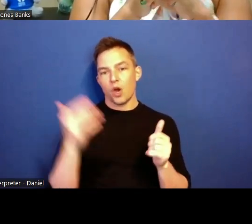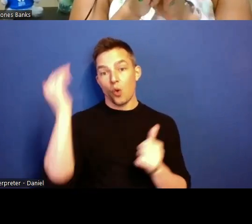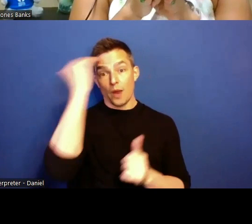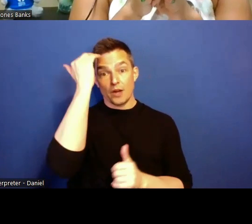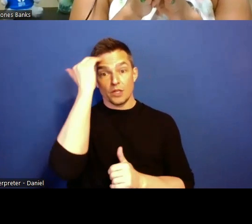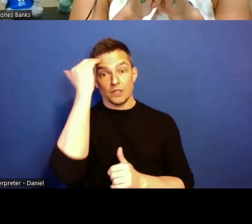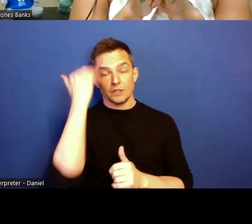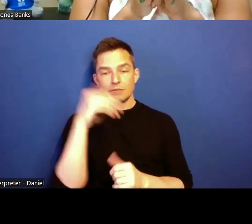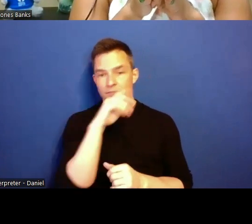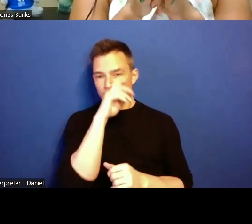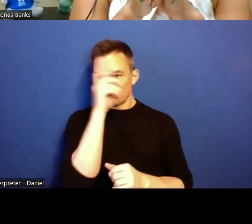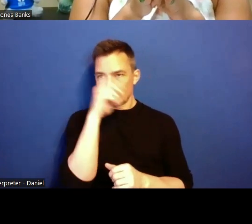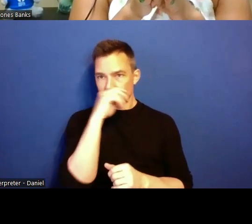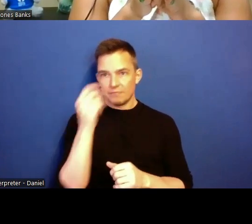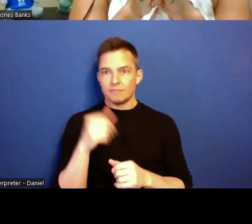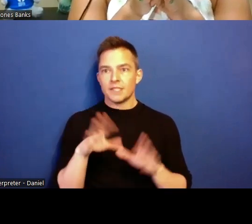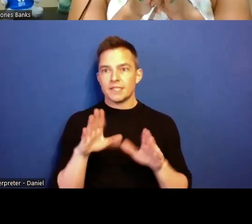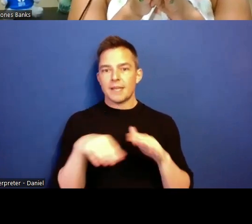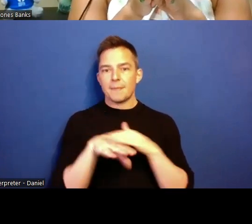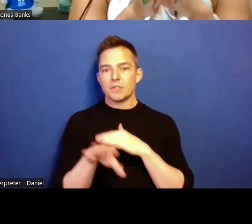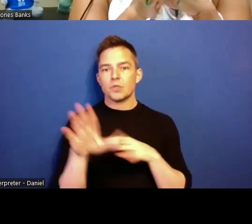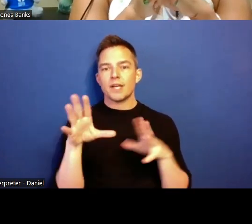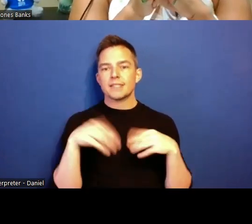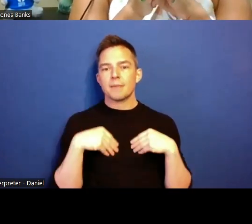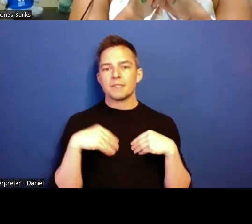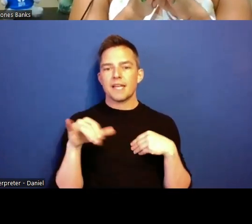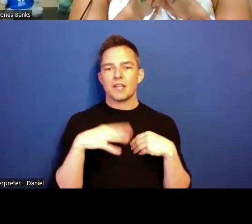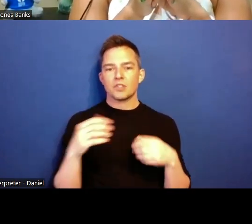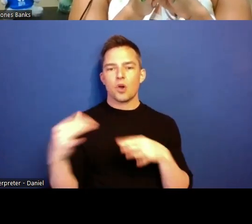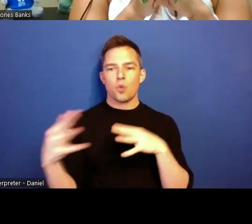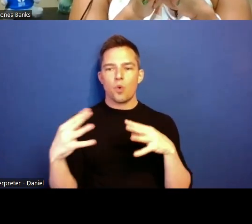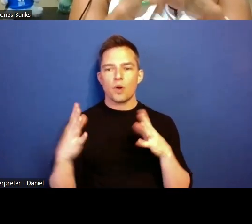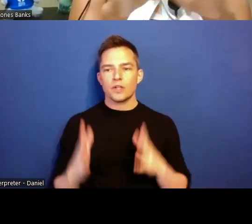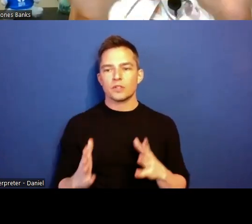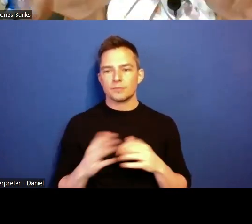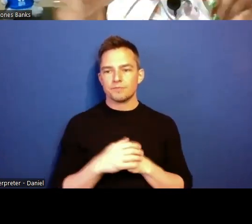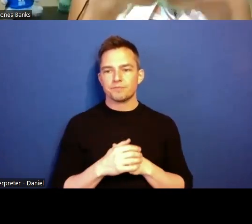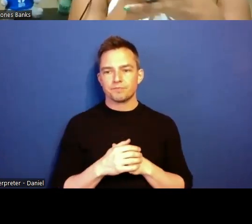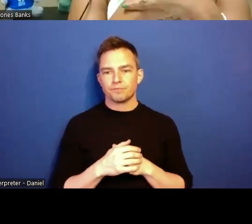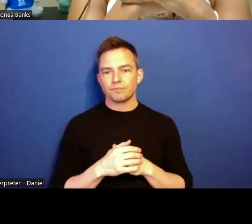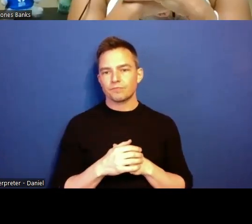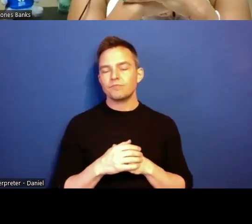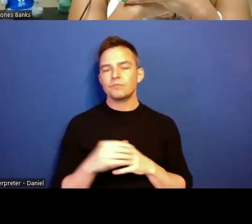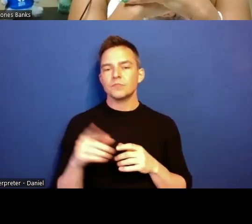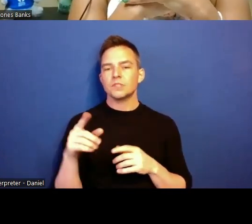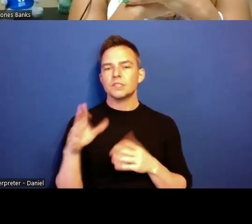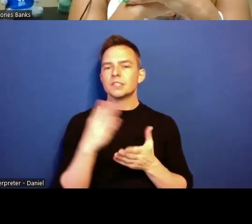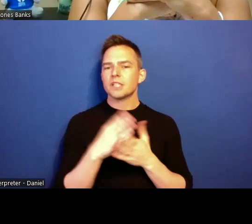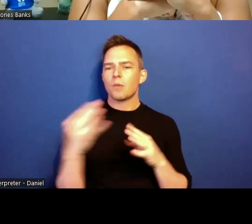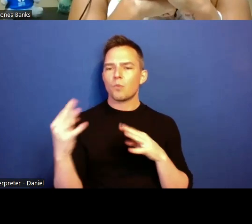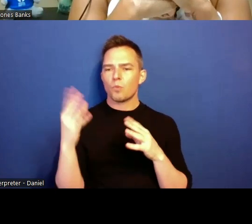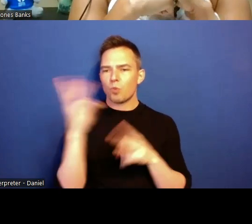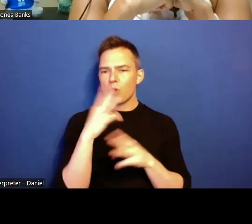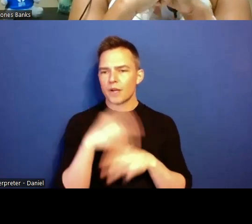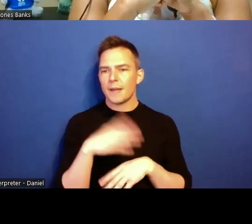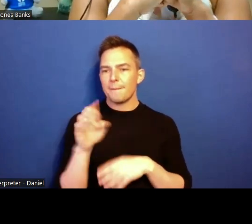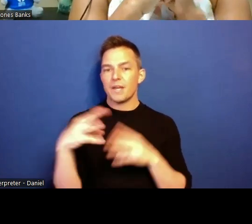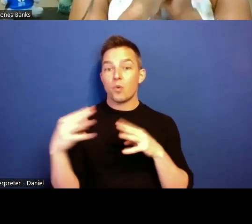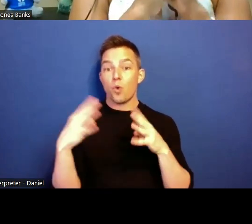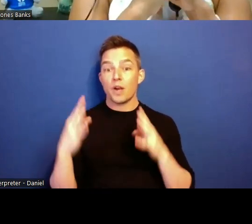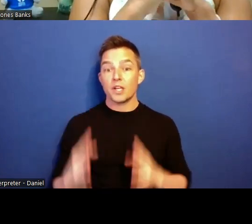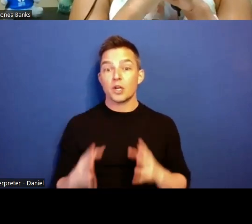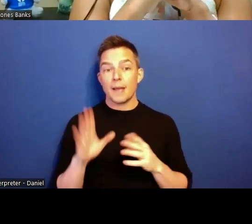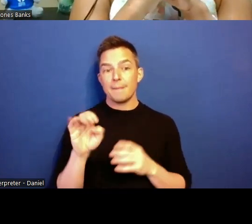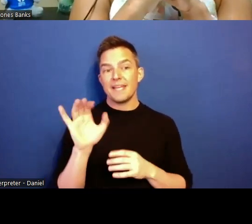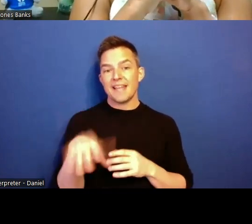step into acceptance as a warrior, because we are warriors. Stop worrying, be a warrior, and be the